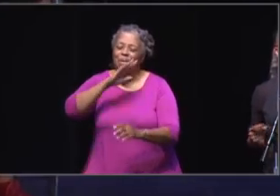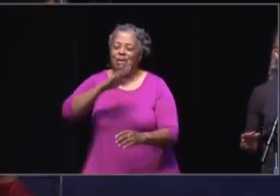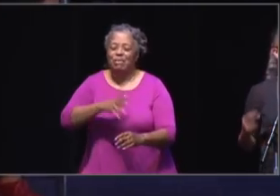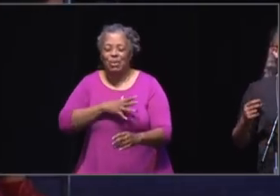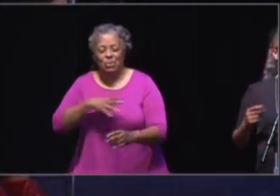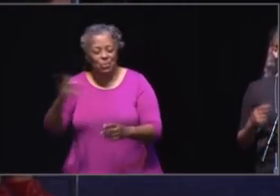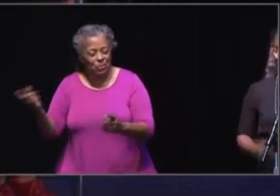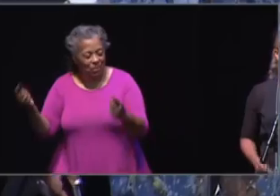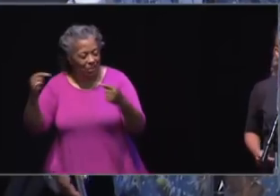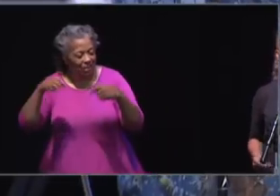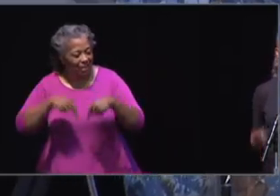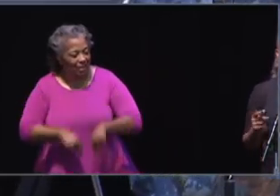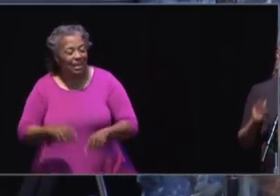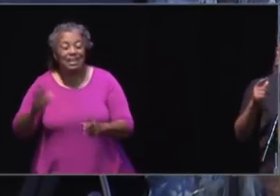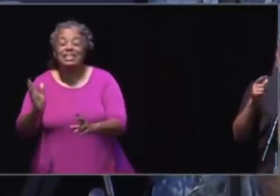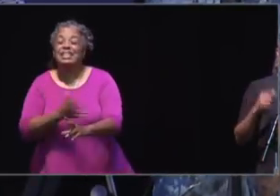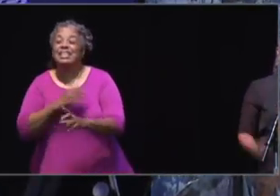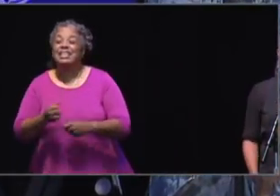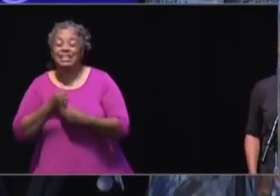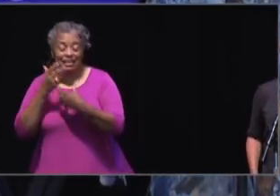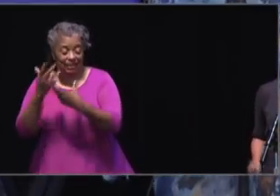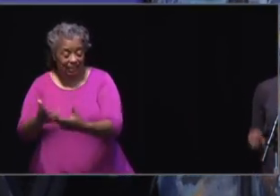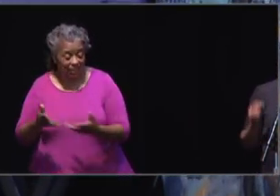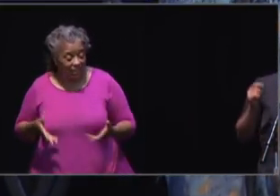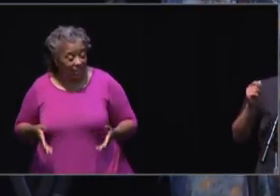power. Now let us sing.